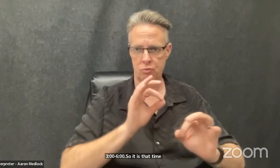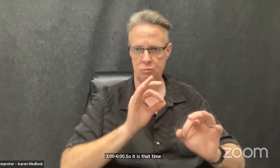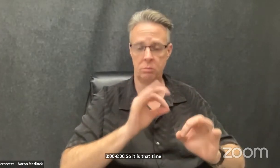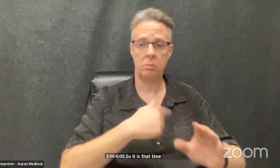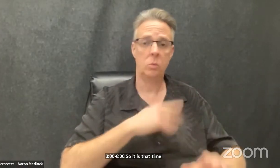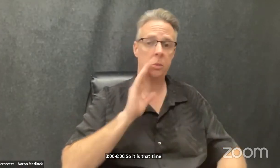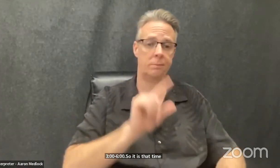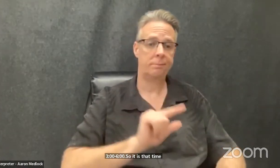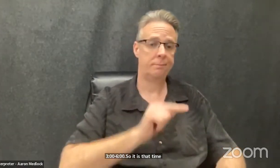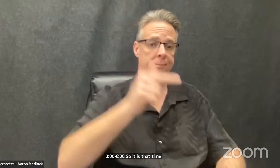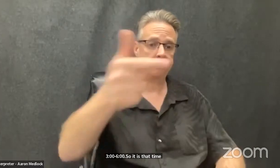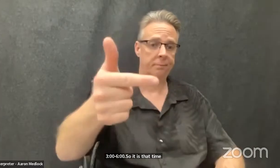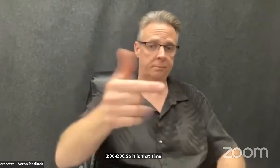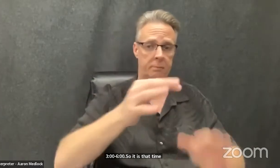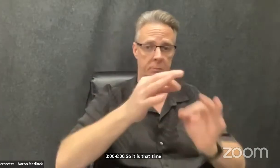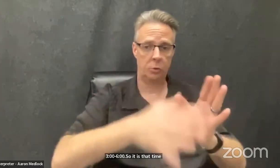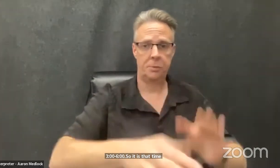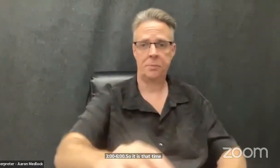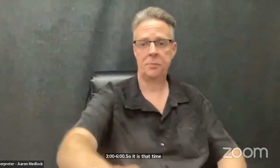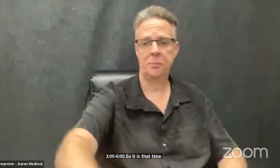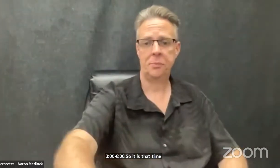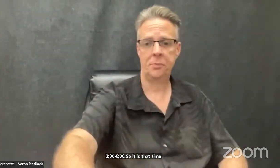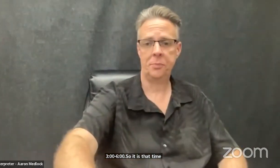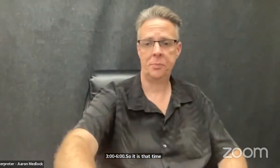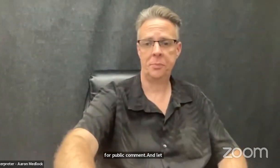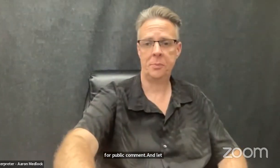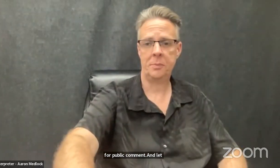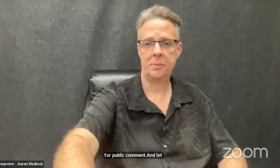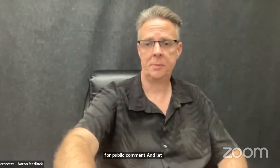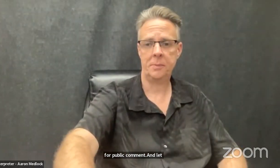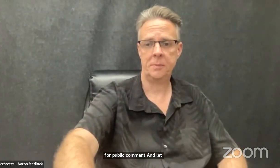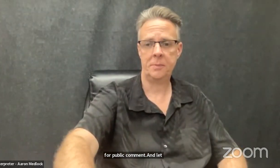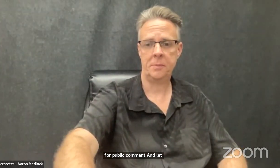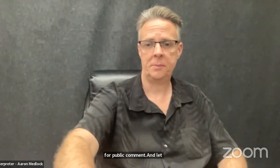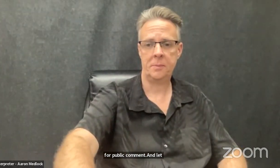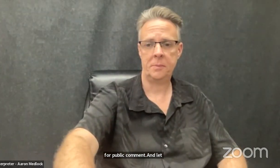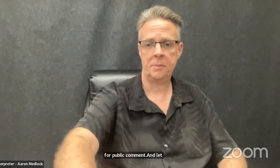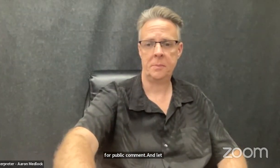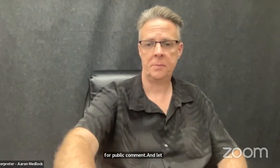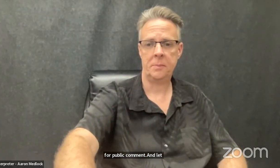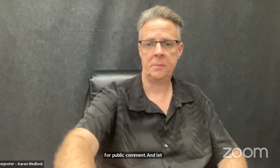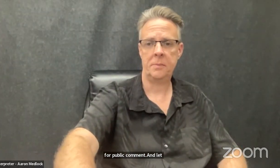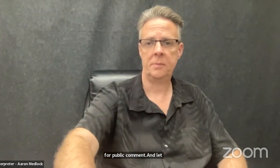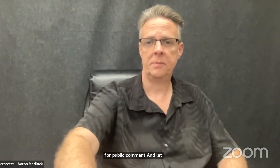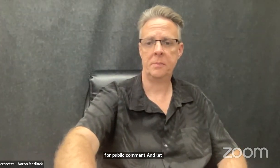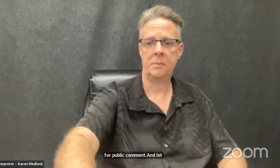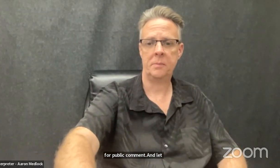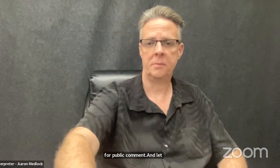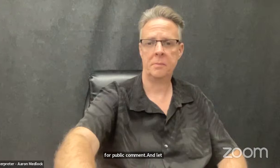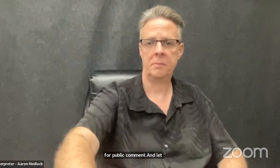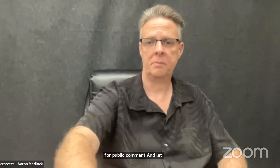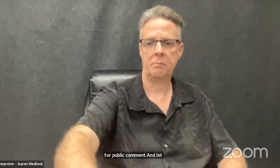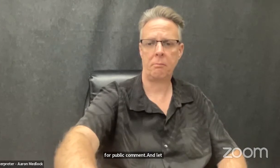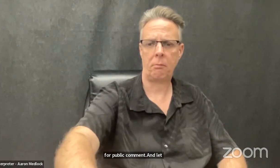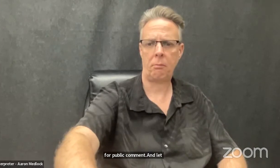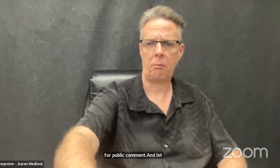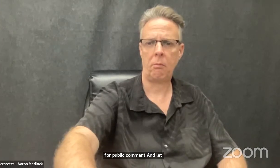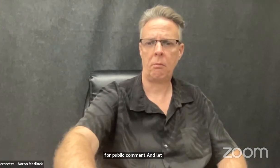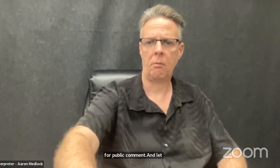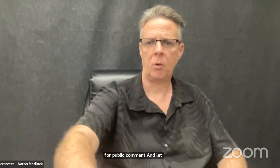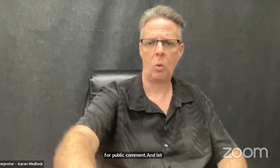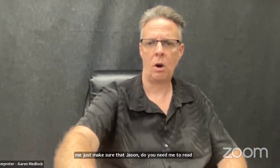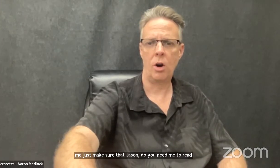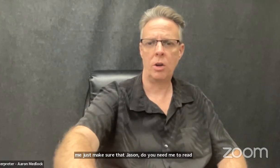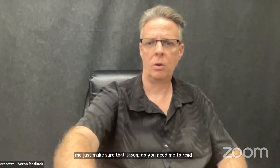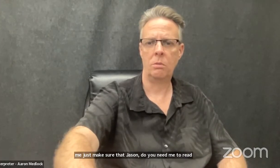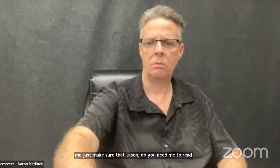that, Jason, do you need me to read the directions again? I don't see that someone has called in.